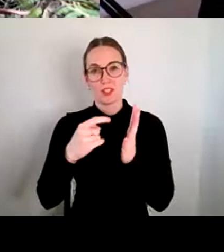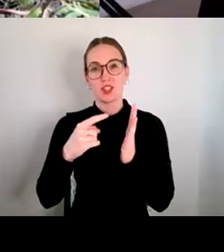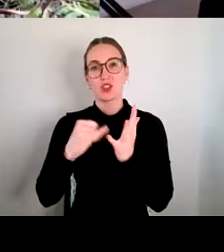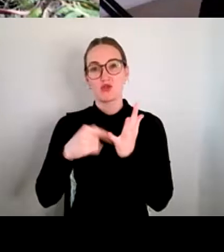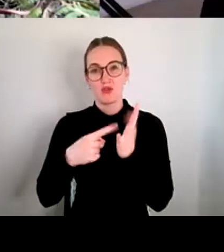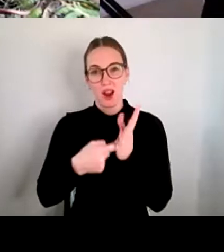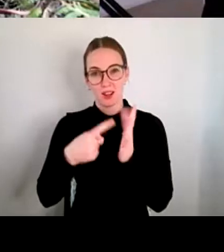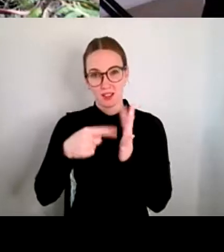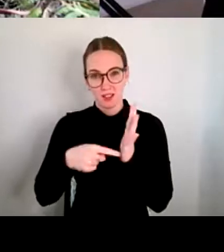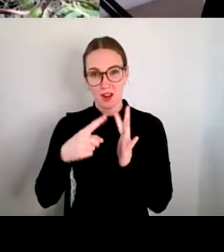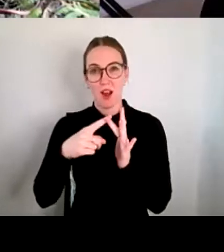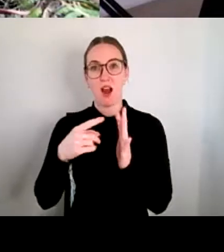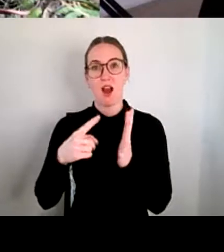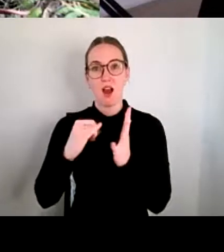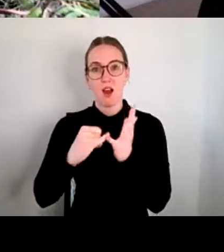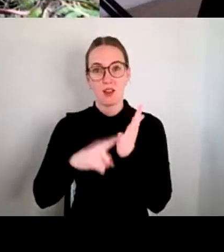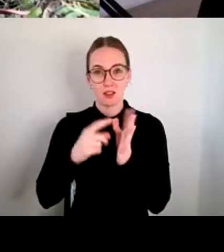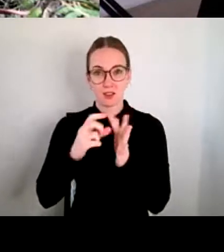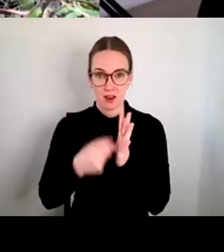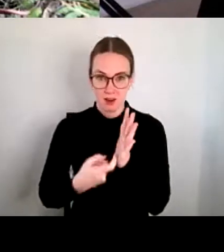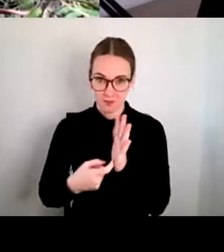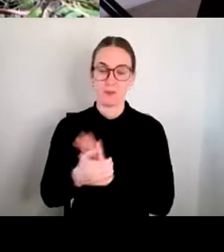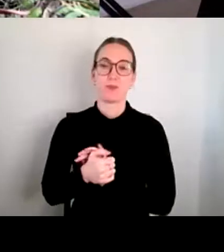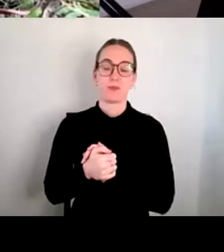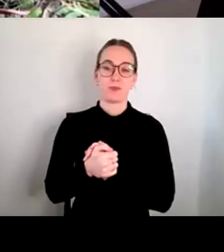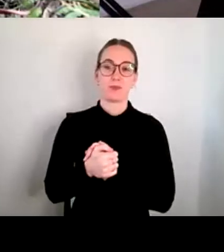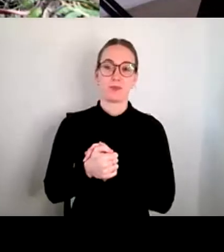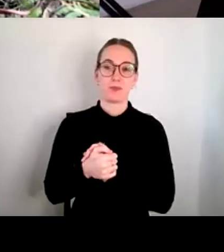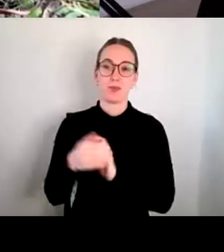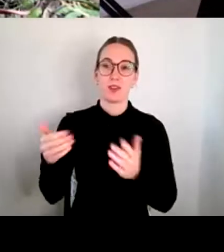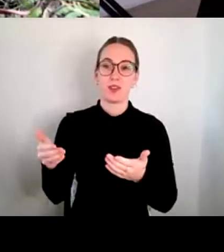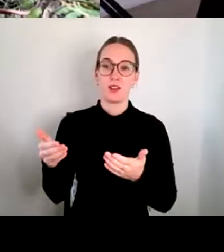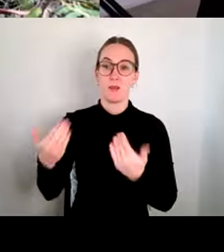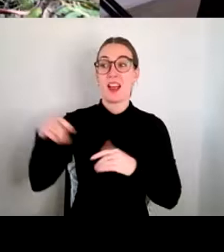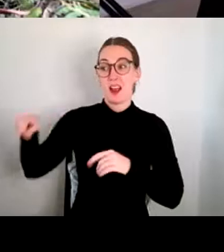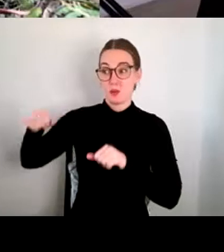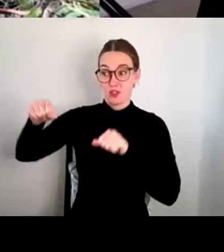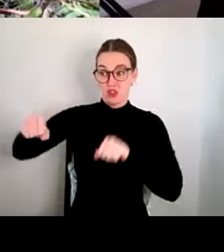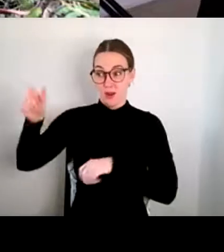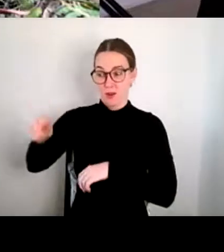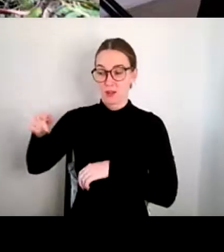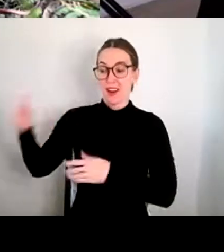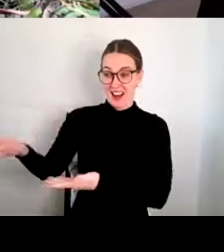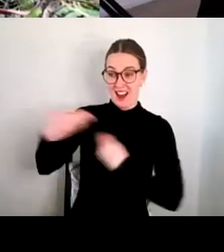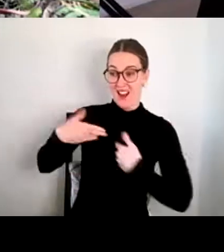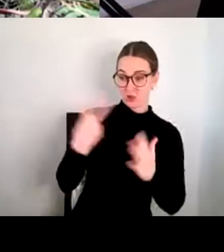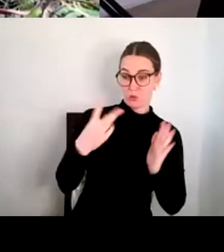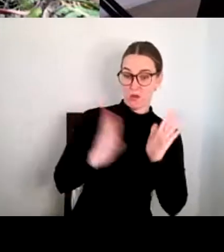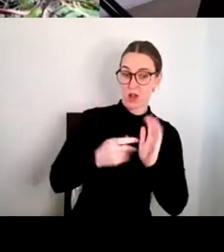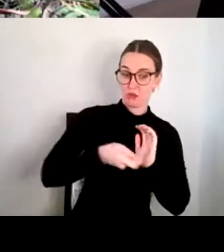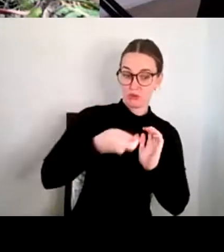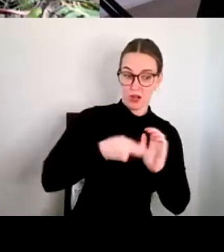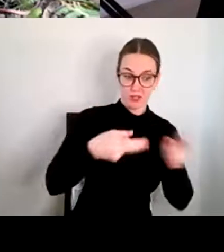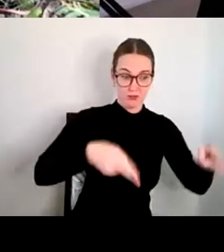elder, was the chairperson. So what he did was gave us 12 months rent, and that got us going. Michael